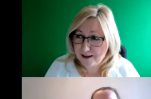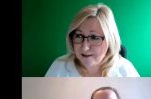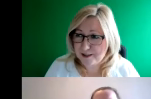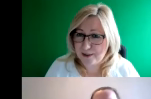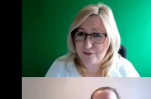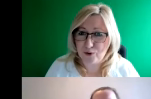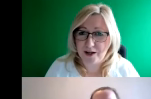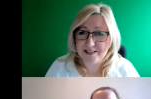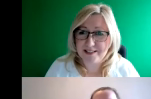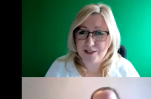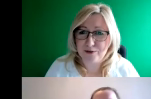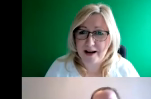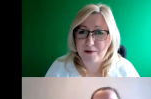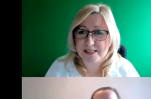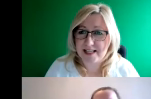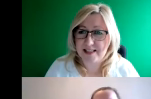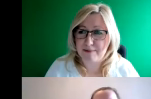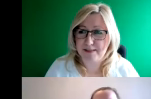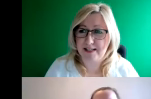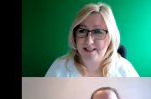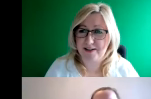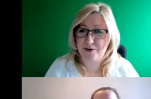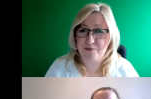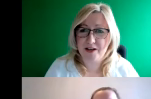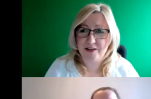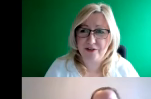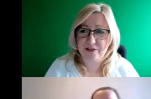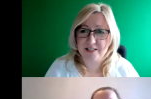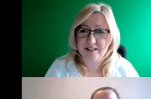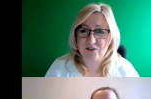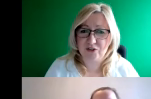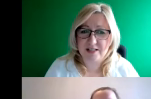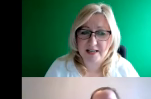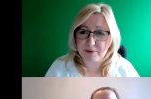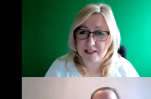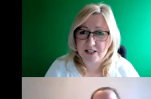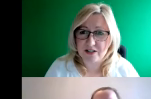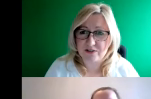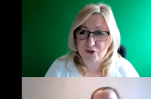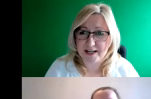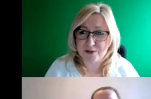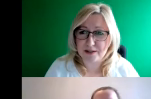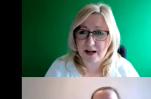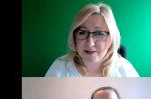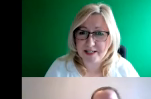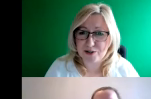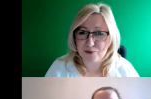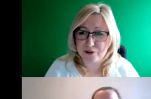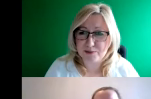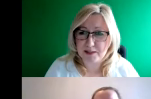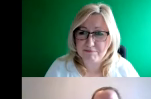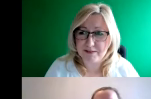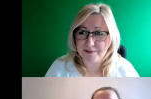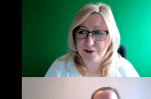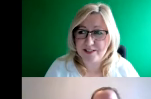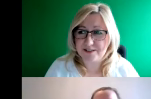try that out this week if you wanted to upset the apple cart at home. You could deliberately try to accommodate